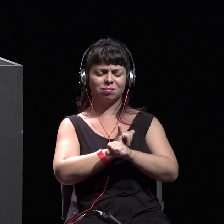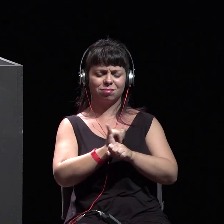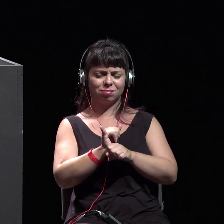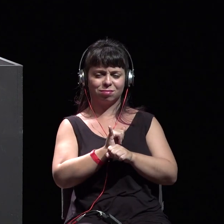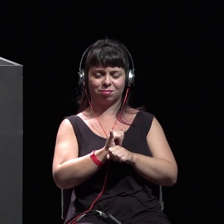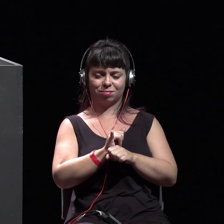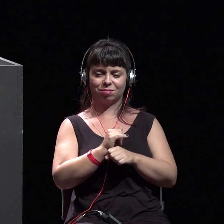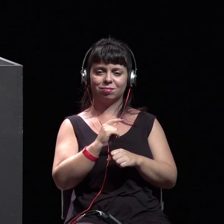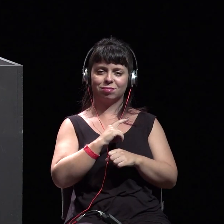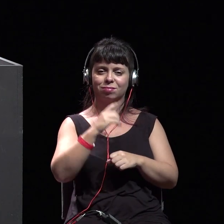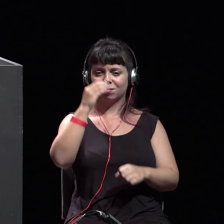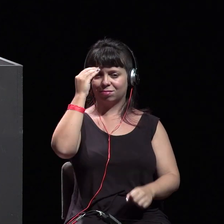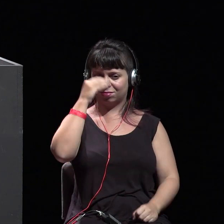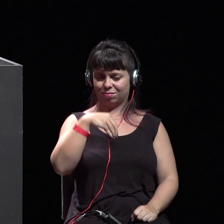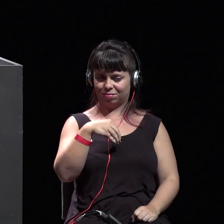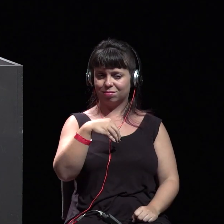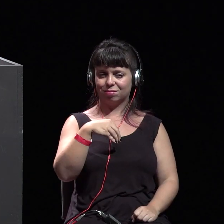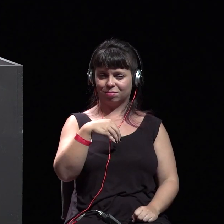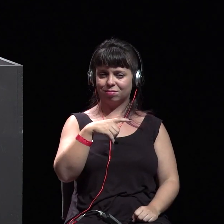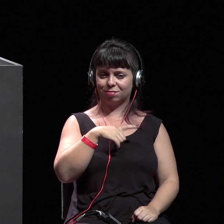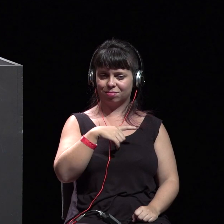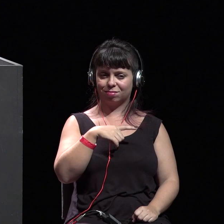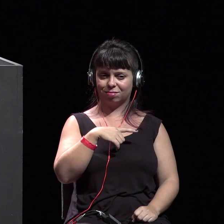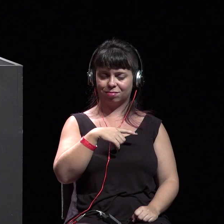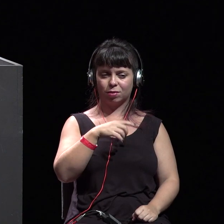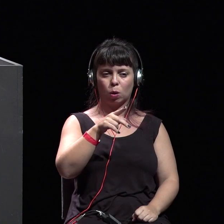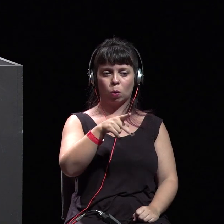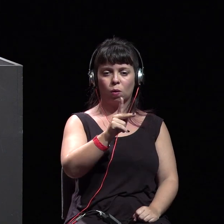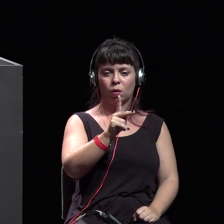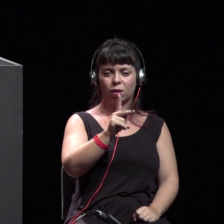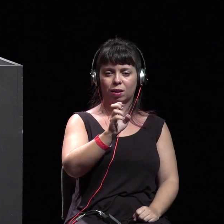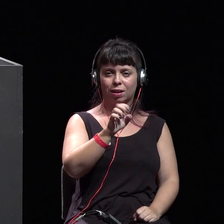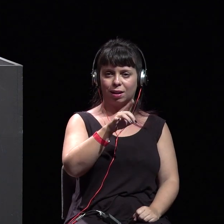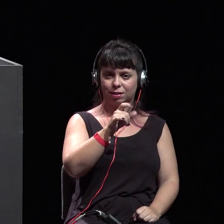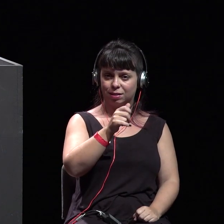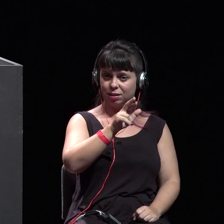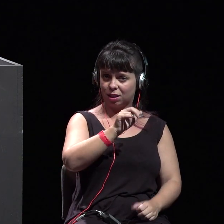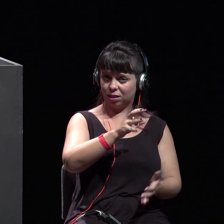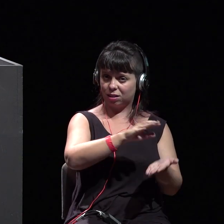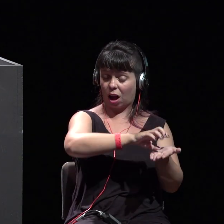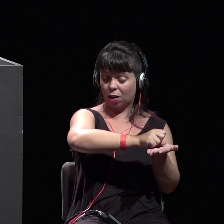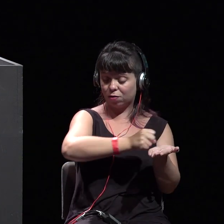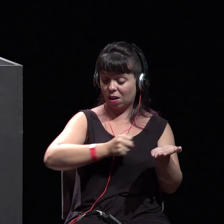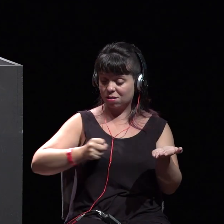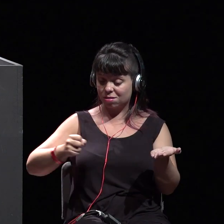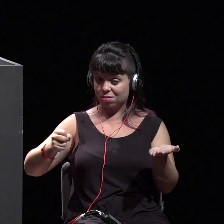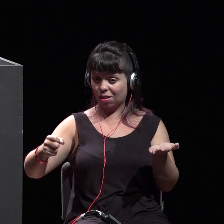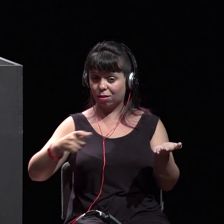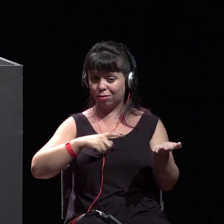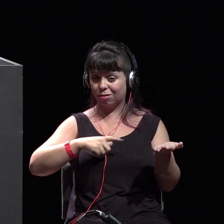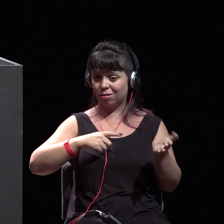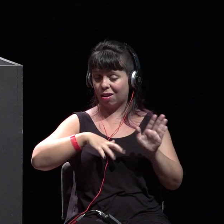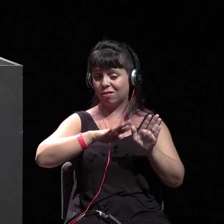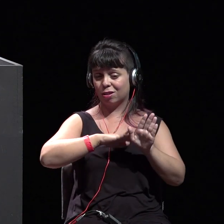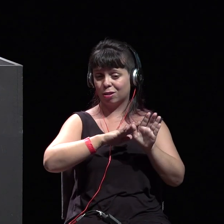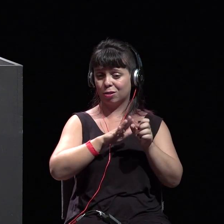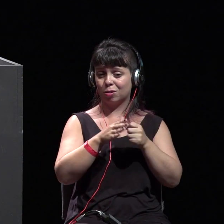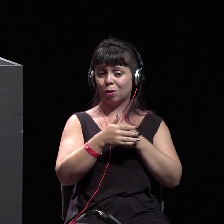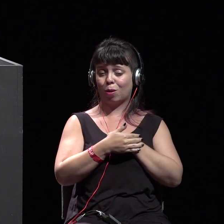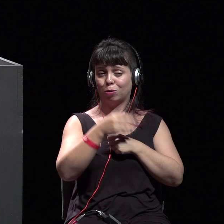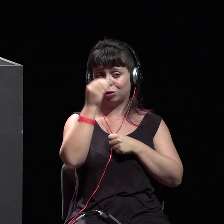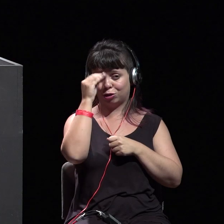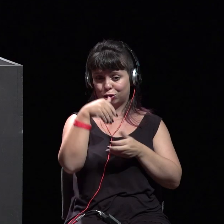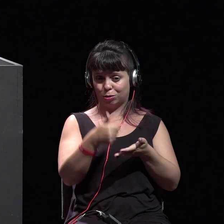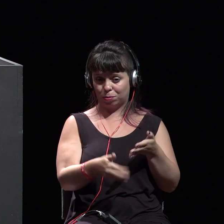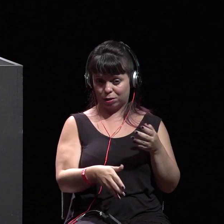removal. This presented another critical moment for growth. Despite Kanders' removal, his company, Safariland, is still manufacturing